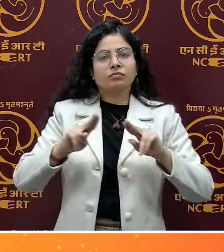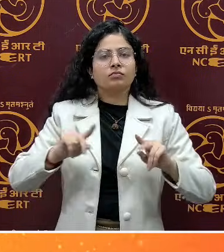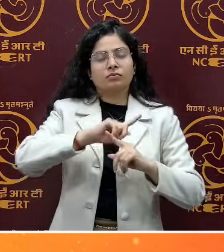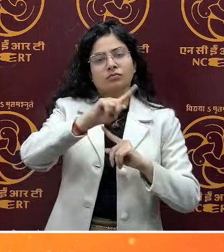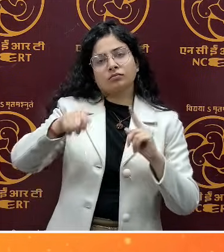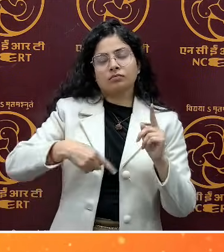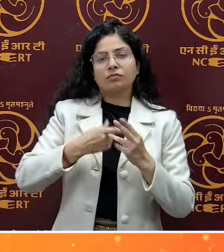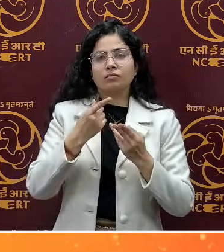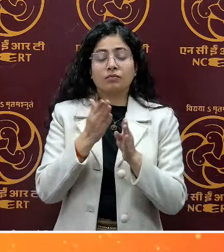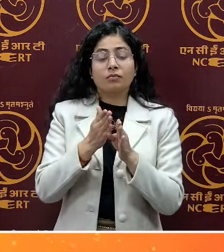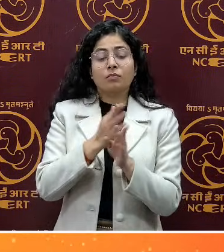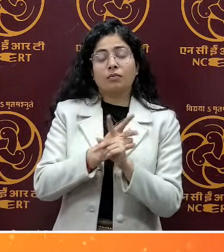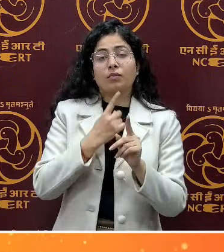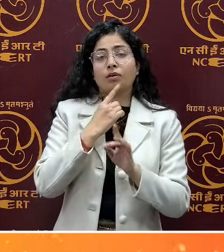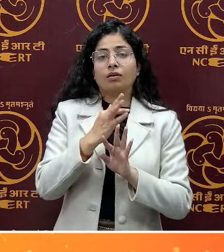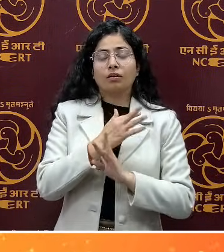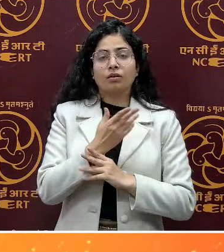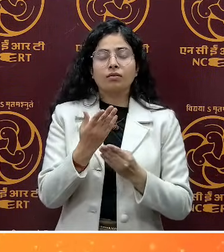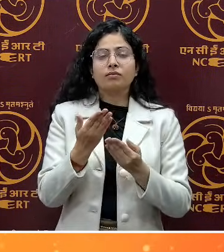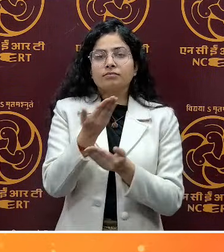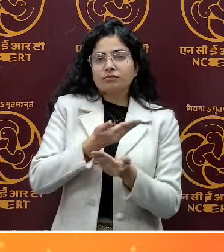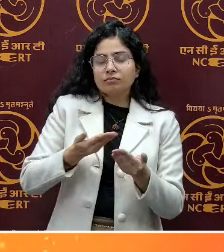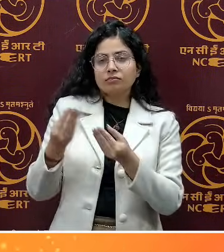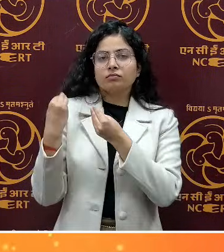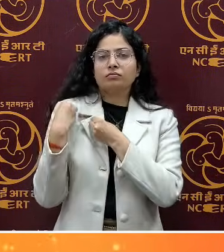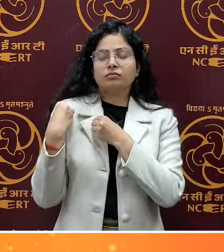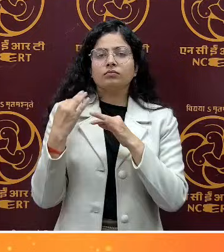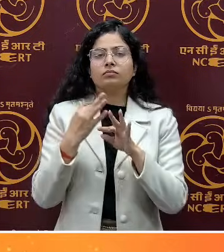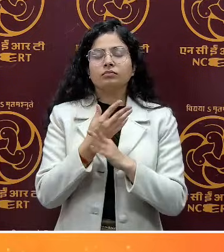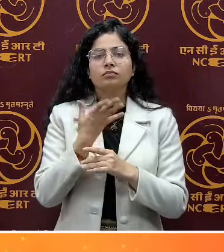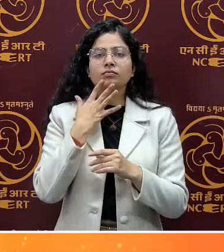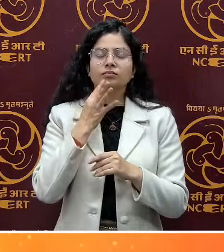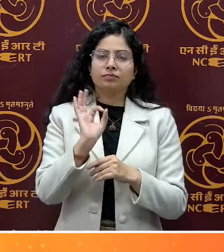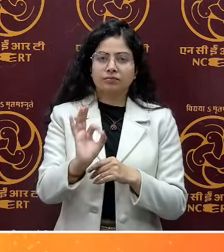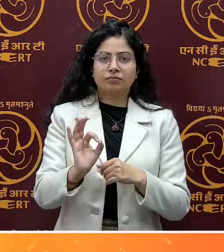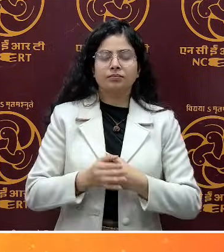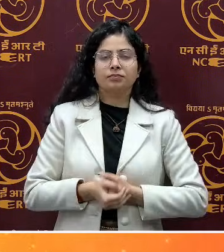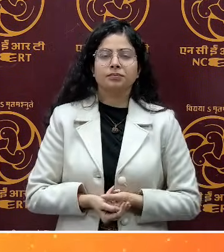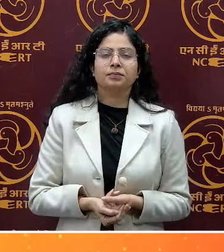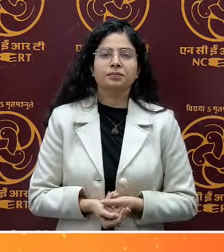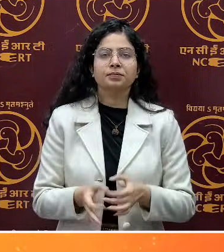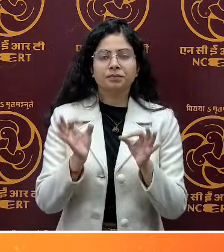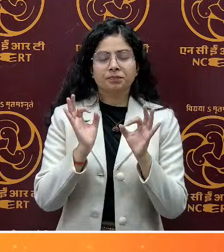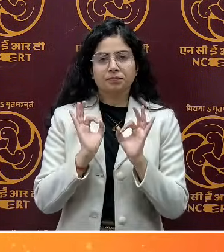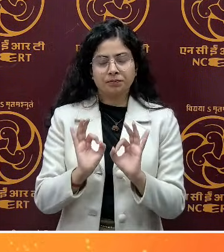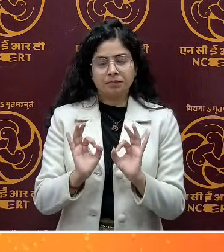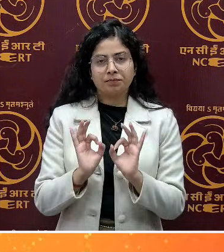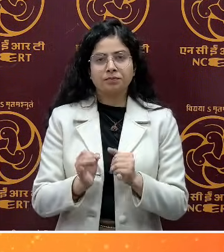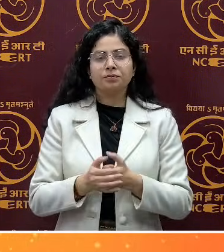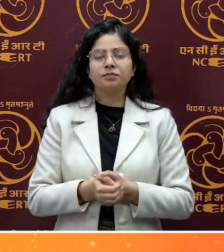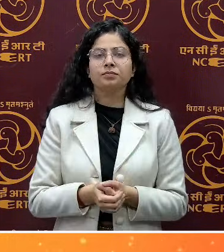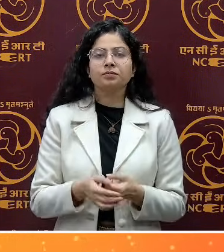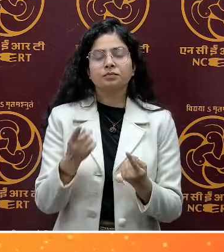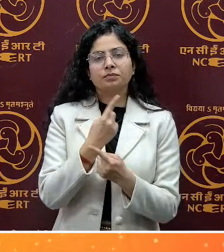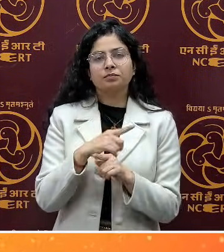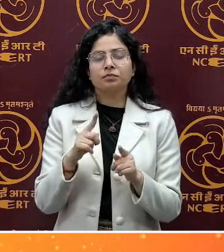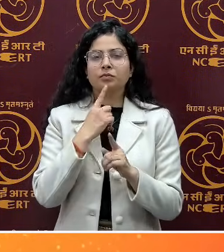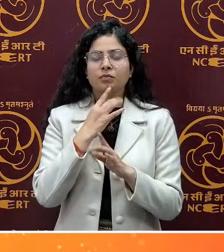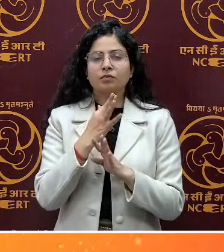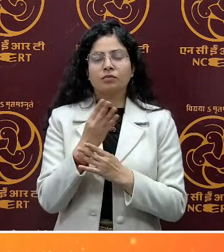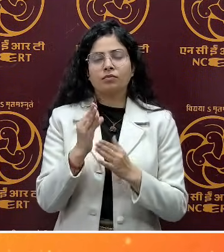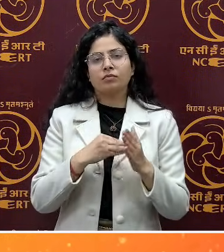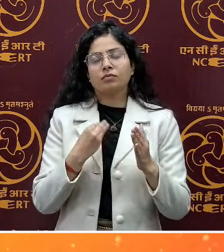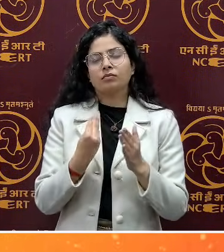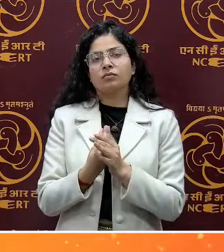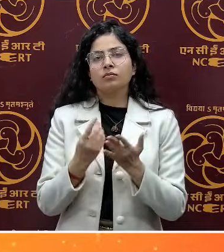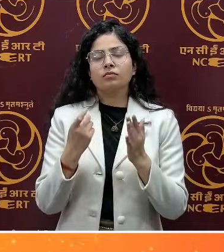said our role is important. That's wonderful, ma'am, and you are absolutely right. Our role is